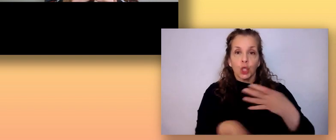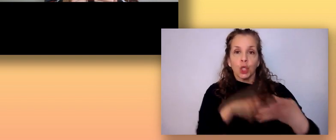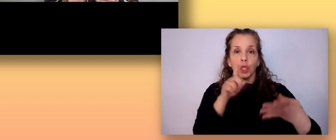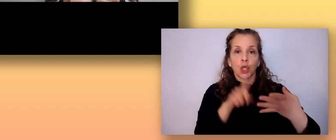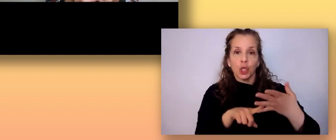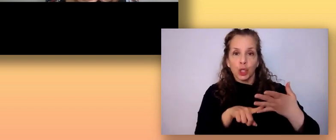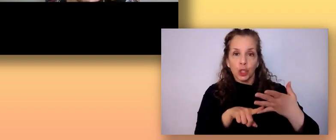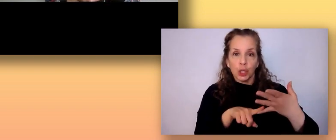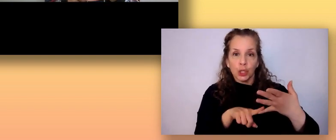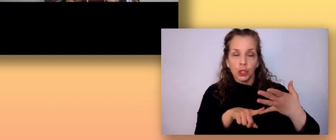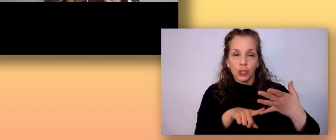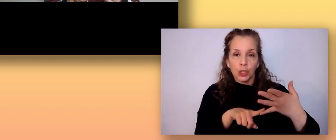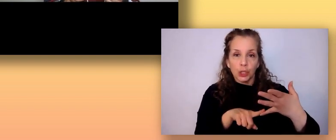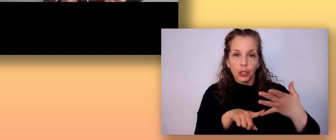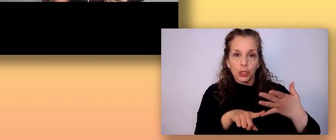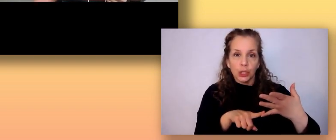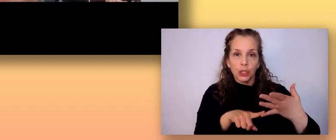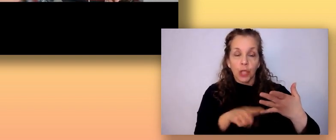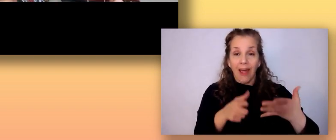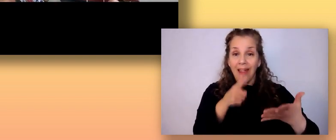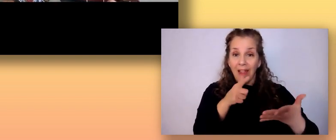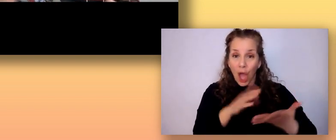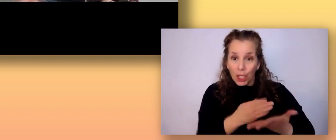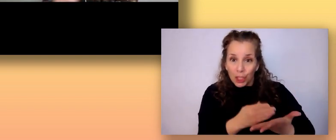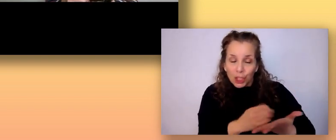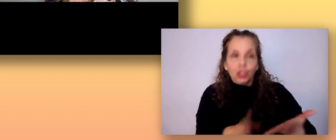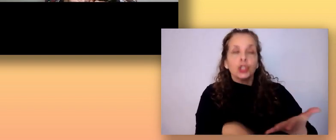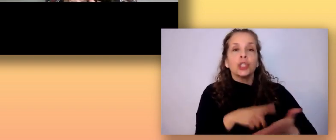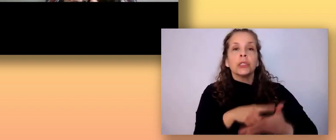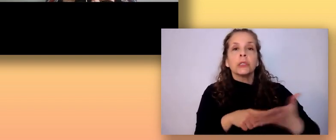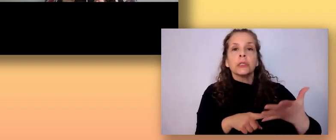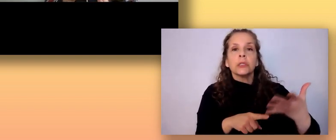Okay. Making All right. lunch. Oh.